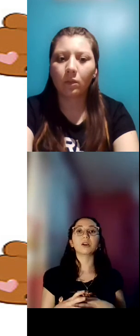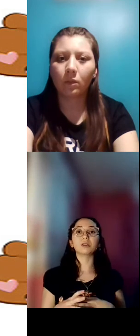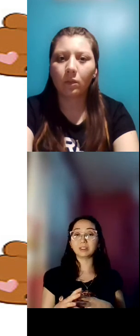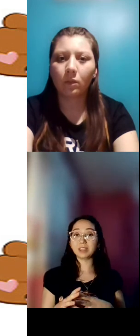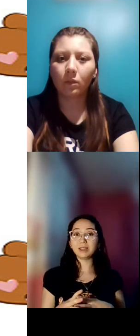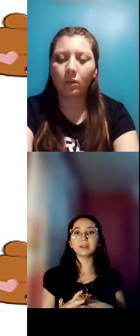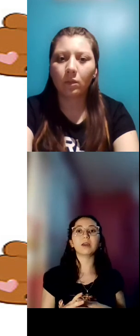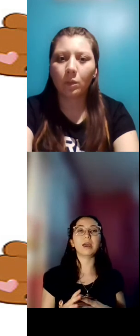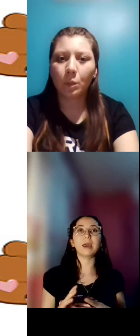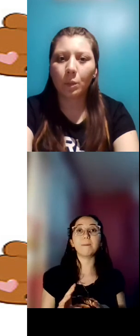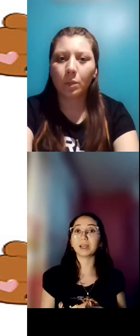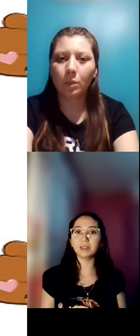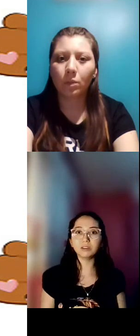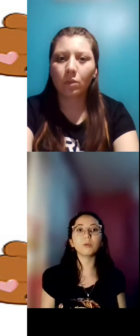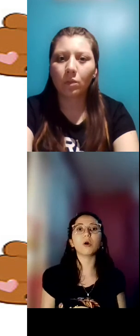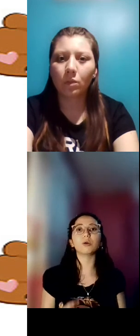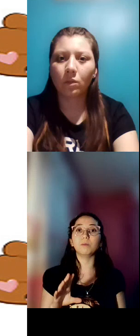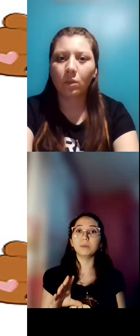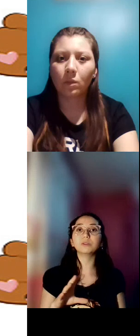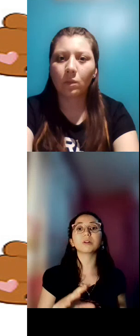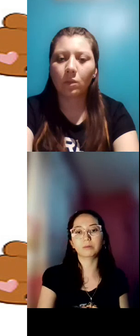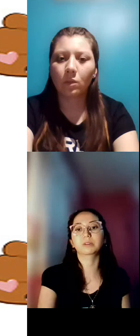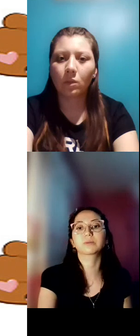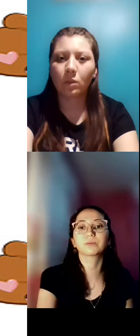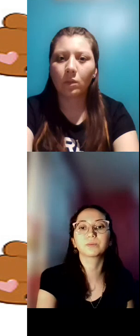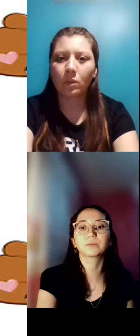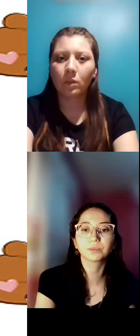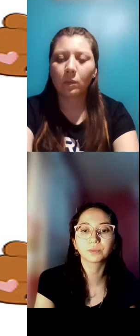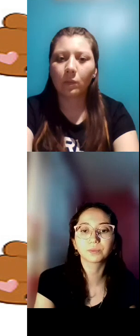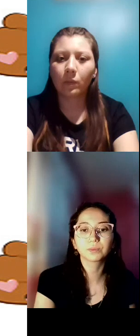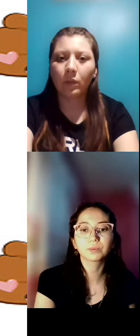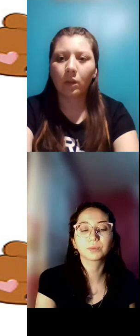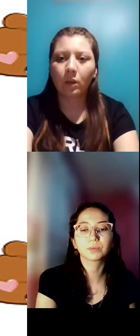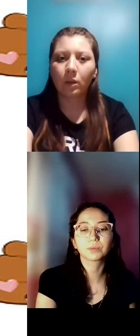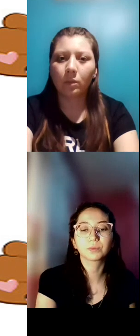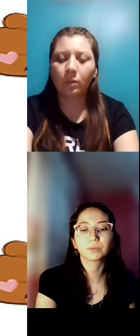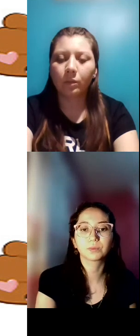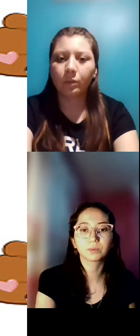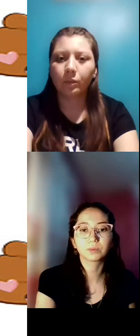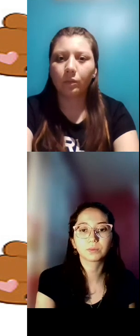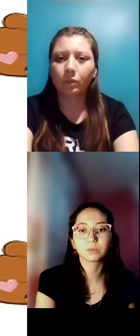antacid containing magnesium or menstrual cramps.